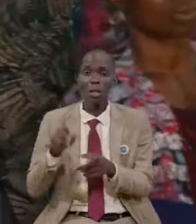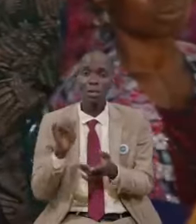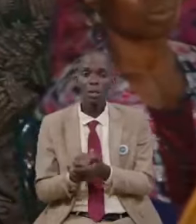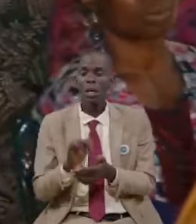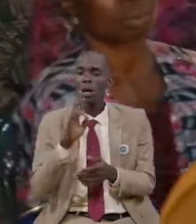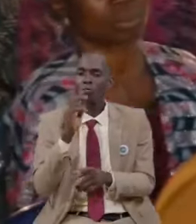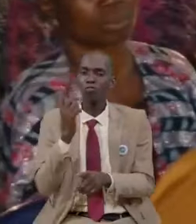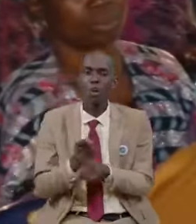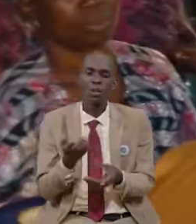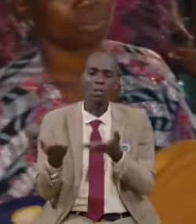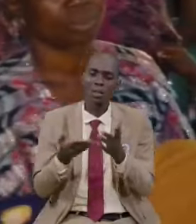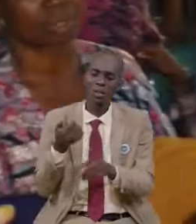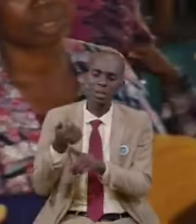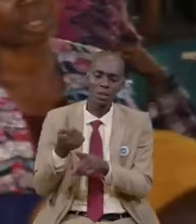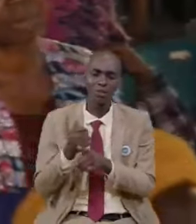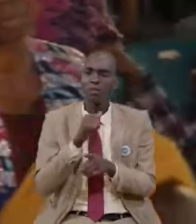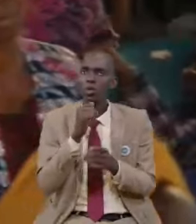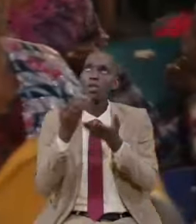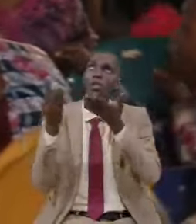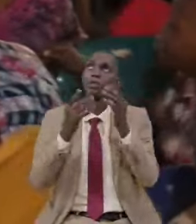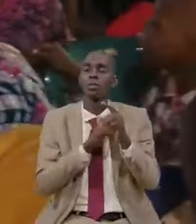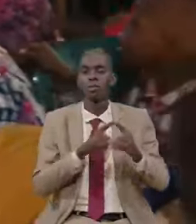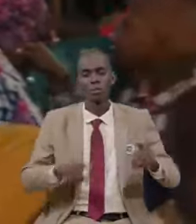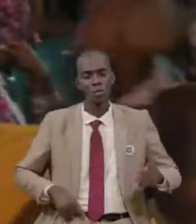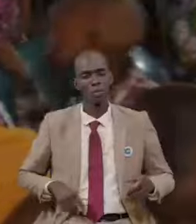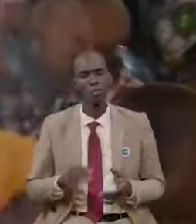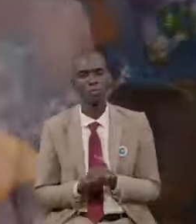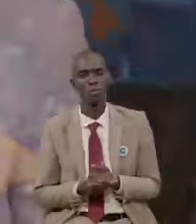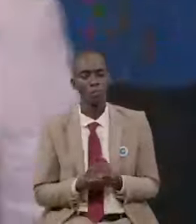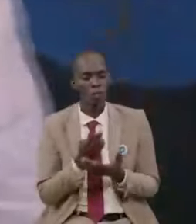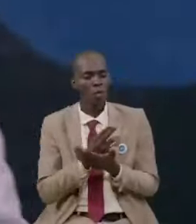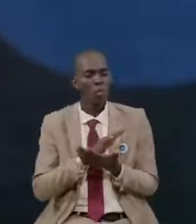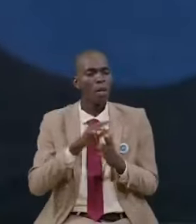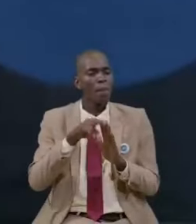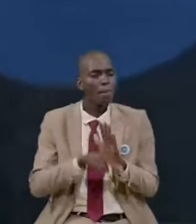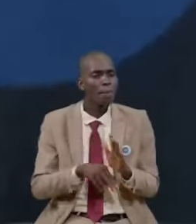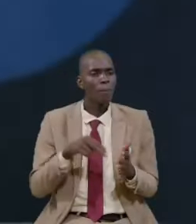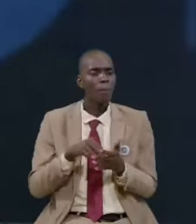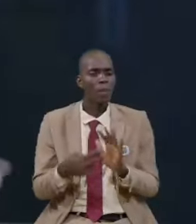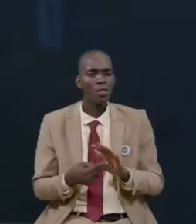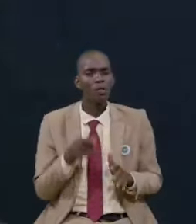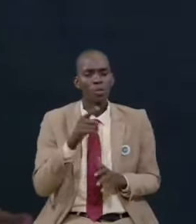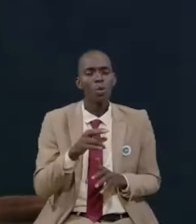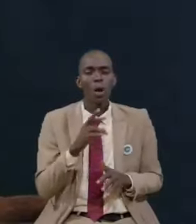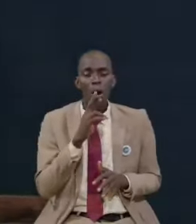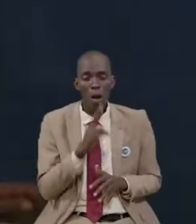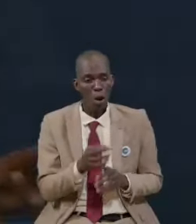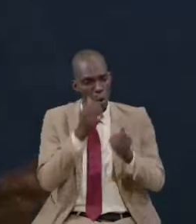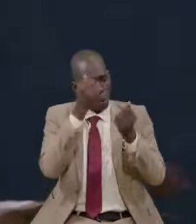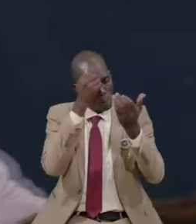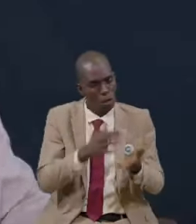Lord. Holiness means that we're obedient, we're not obstinate. Holiness means L,